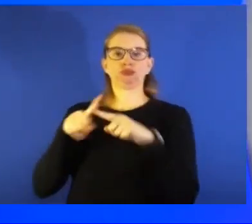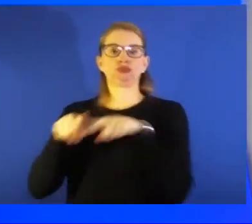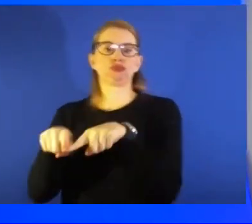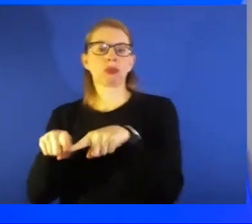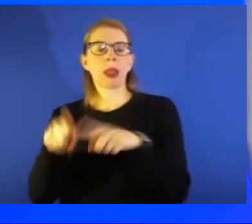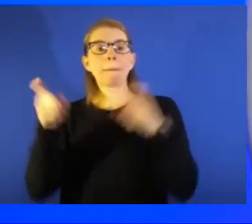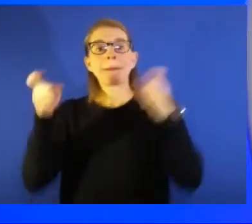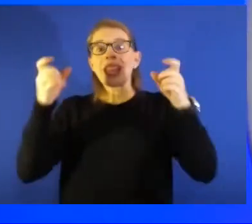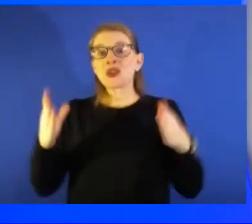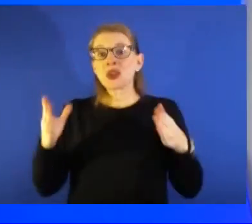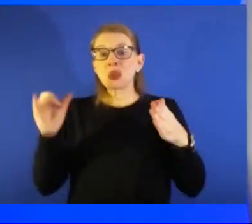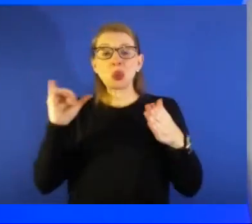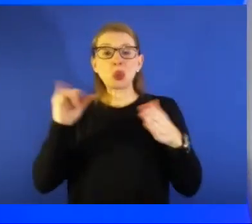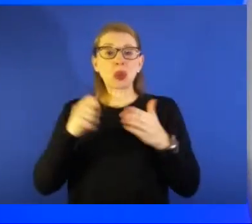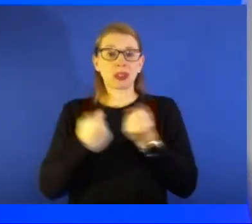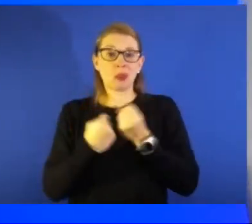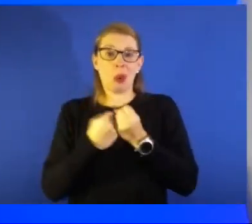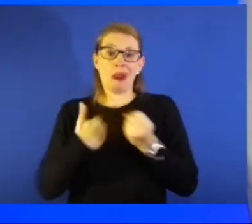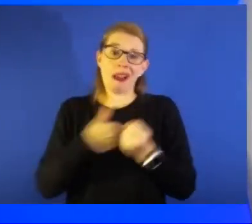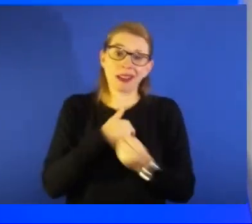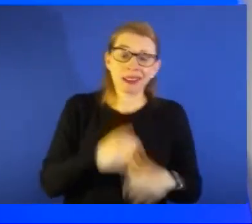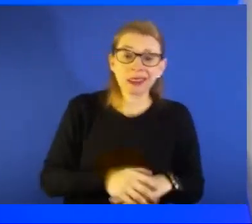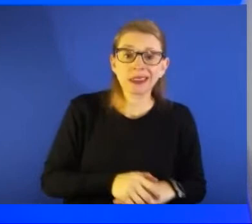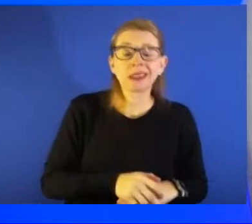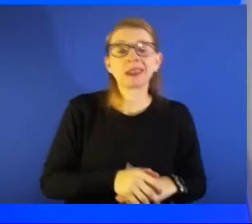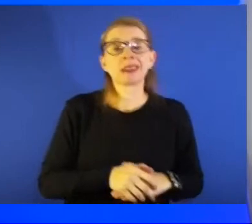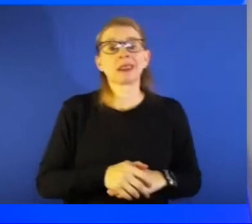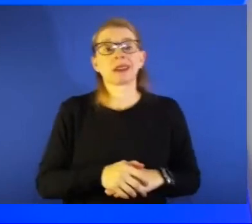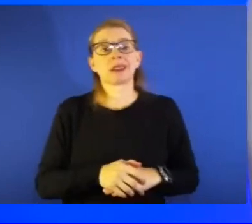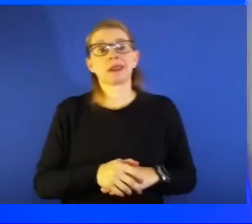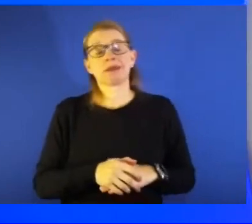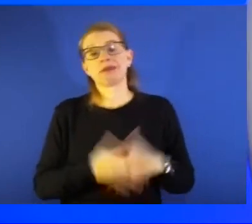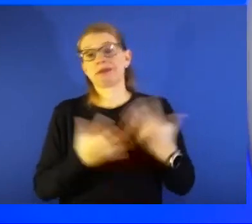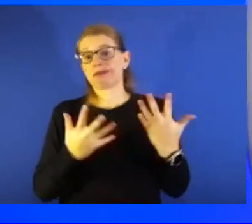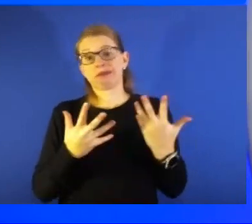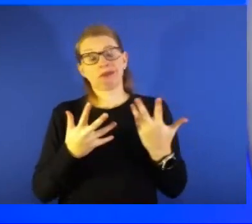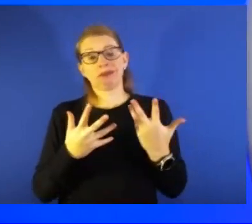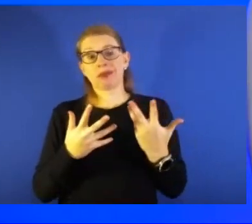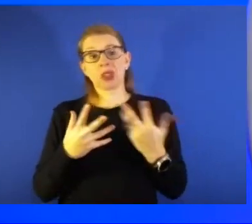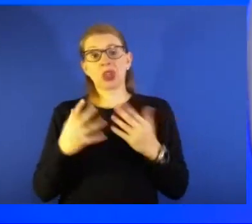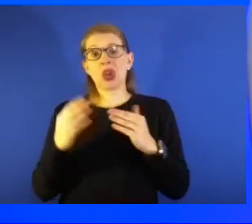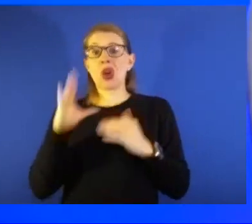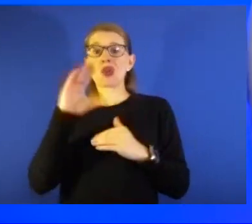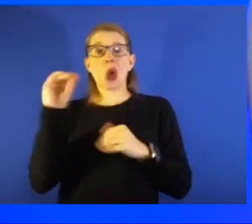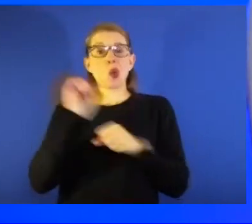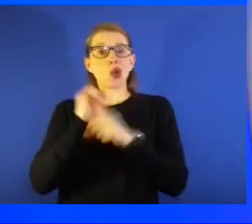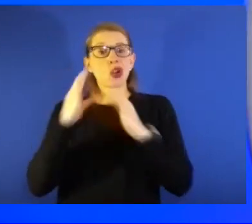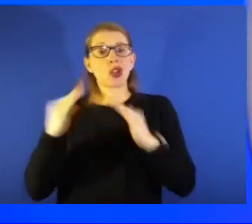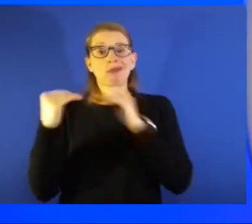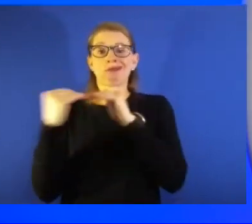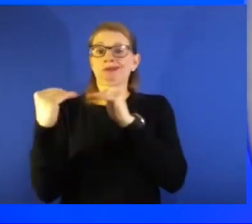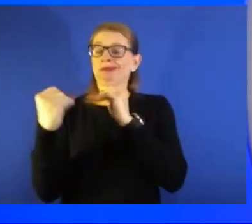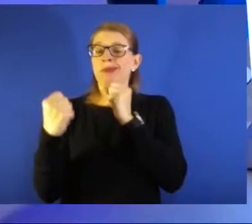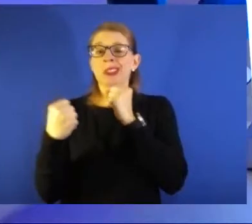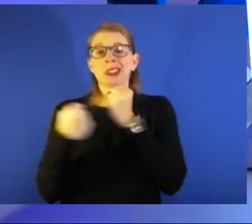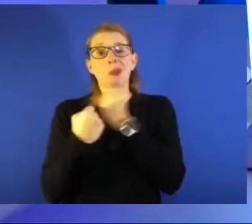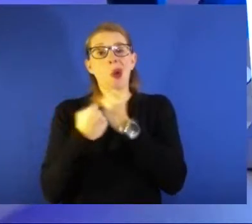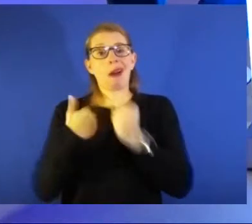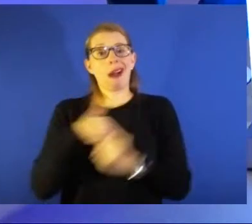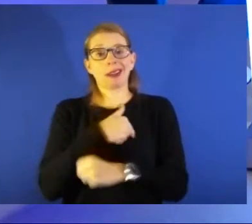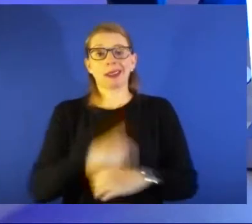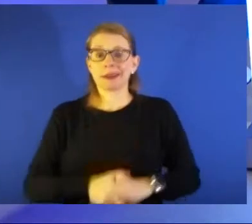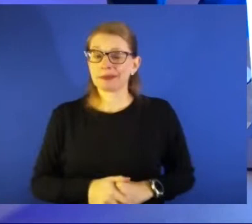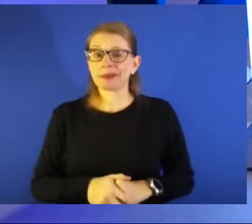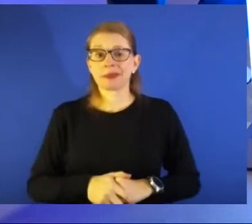We still get it from our coworkers. And it it's been great that we've had that. Yeah. What are you seeing